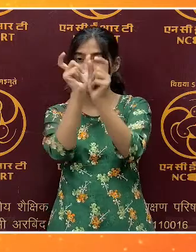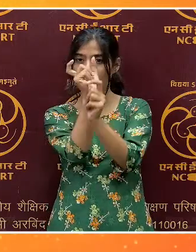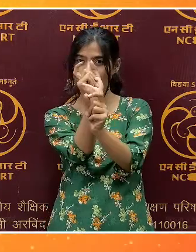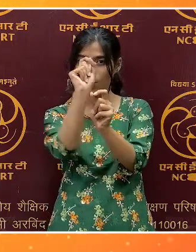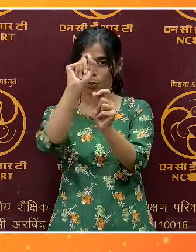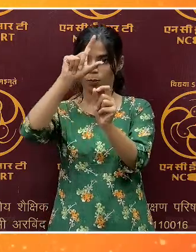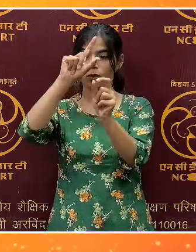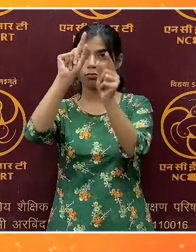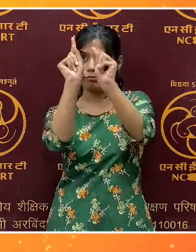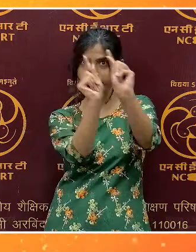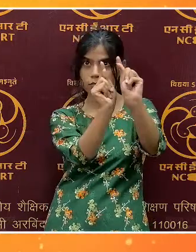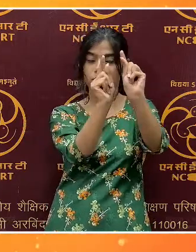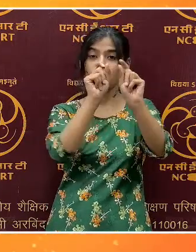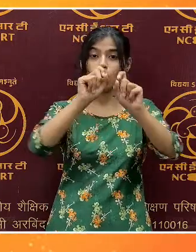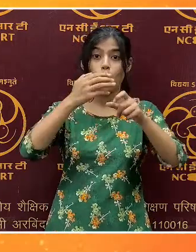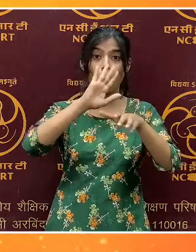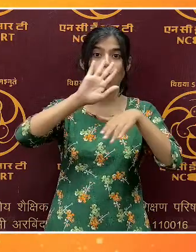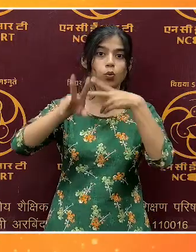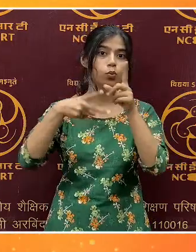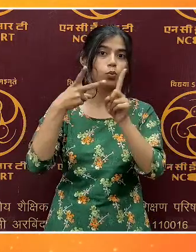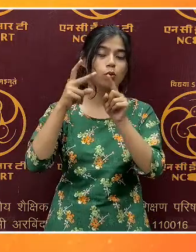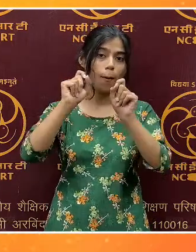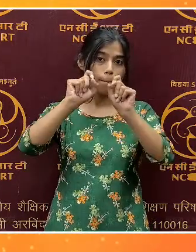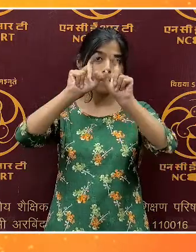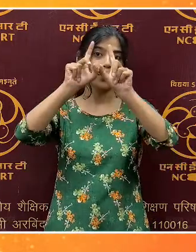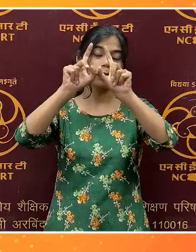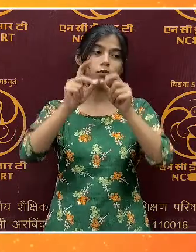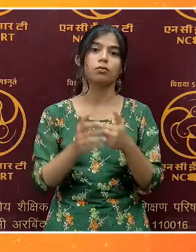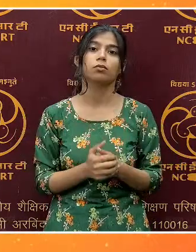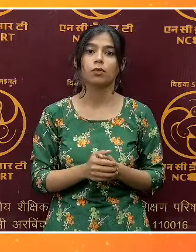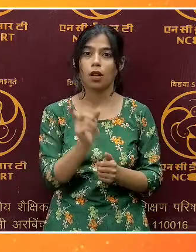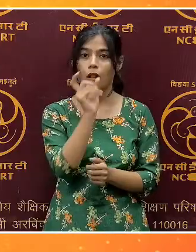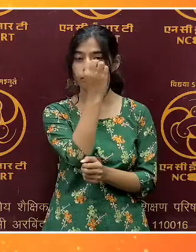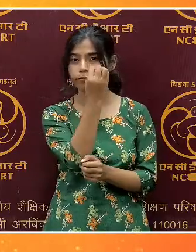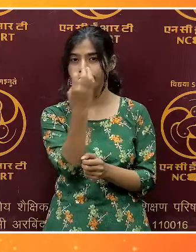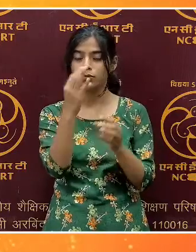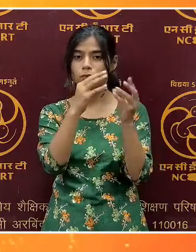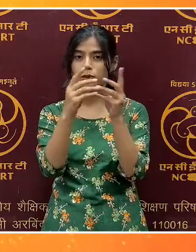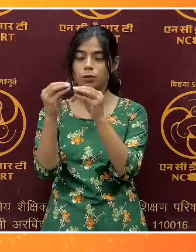stated. These are some problems. You can